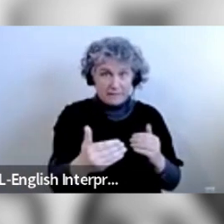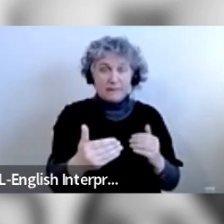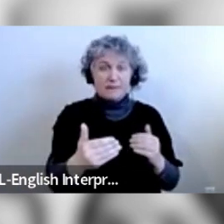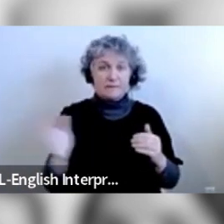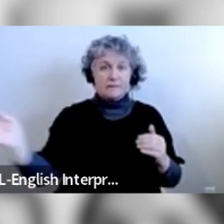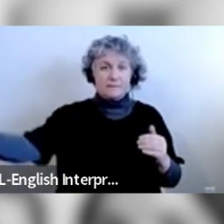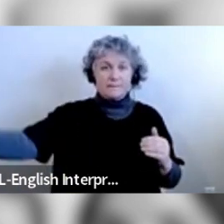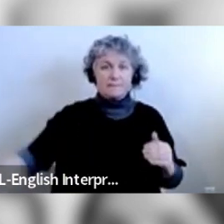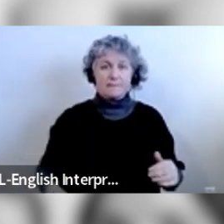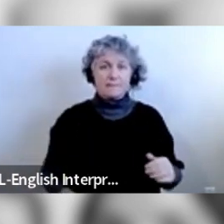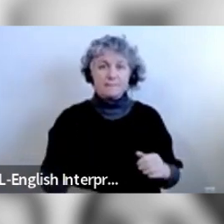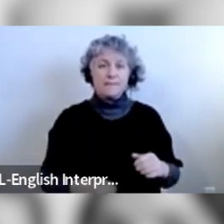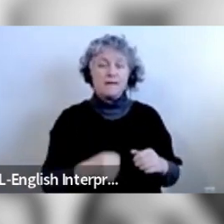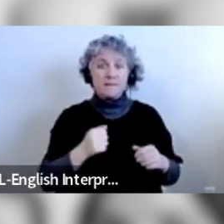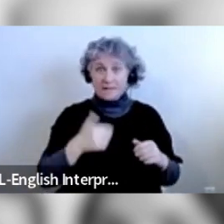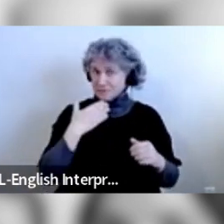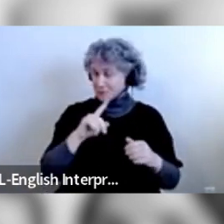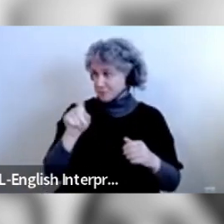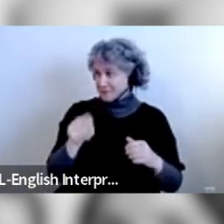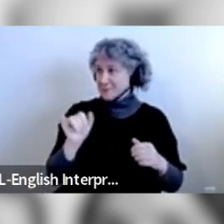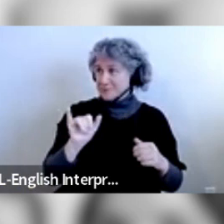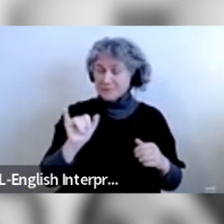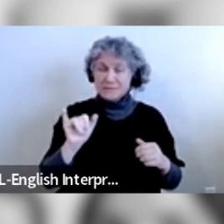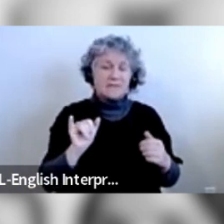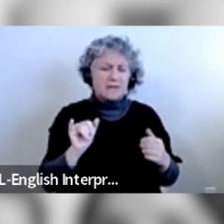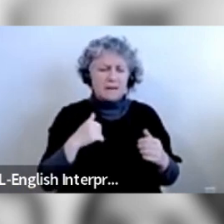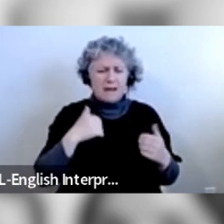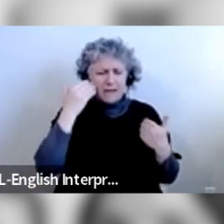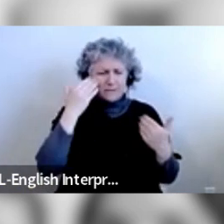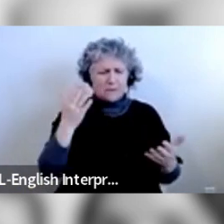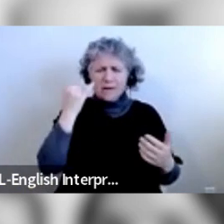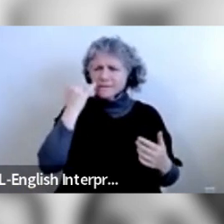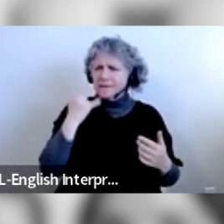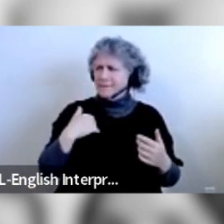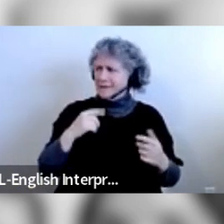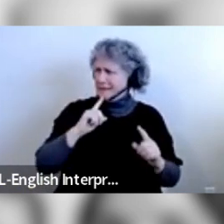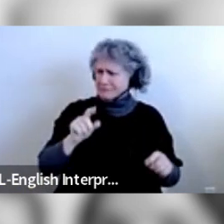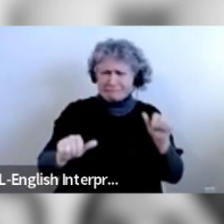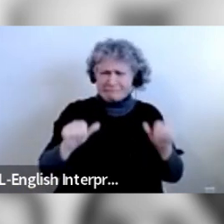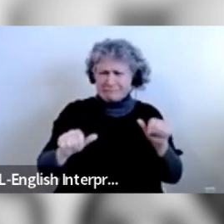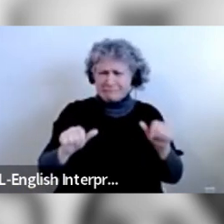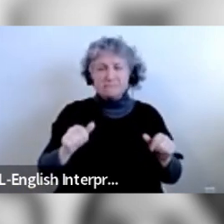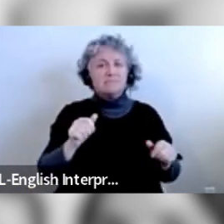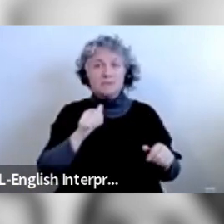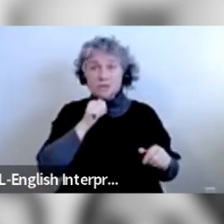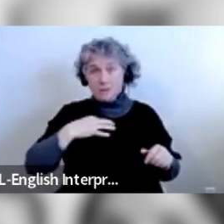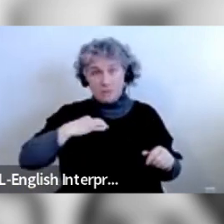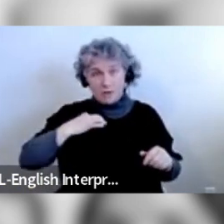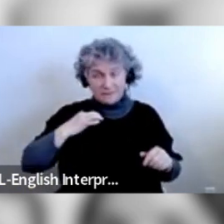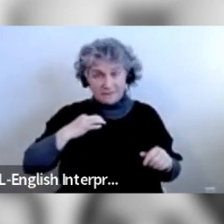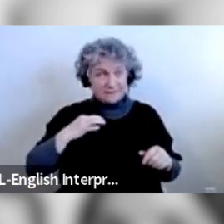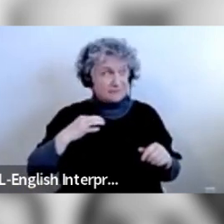Oh, that's a good question as well. I actually don't know if I have the answer to that question. Are nonprofits eligible to